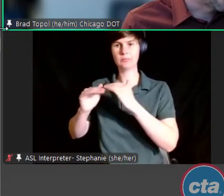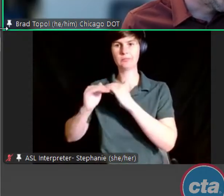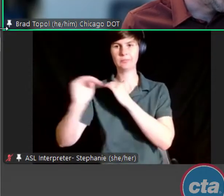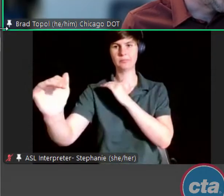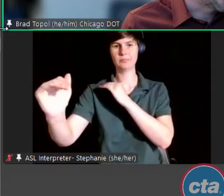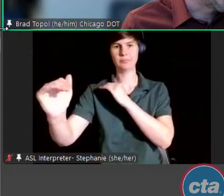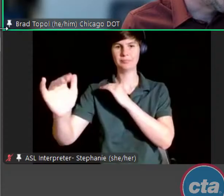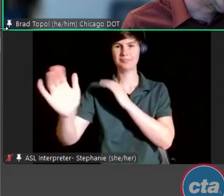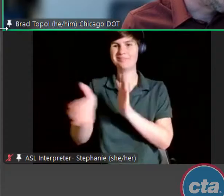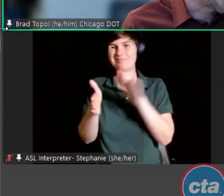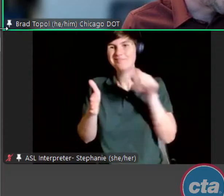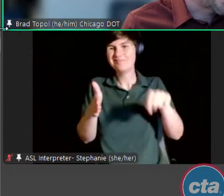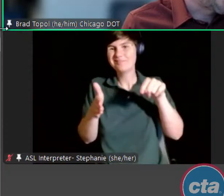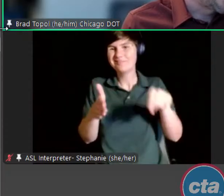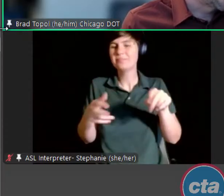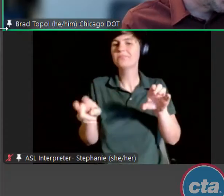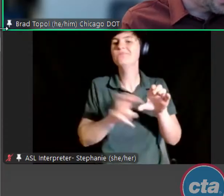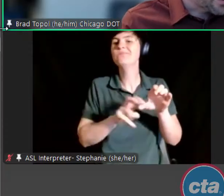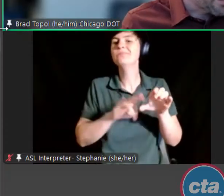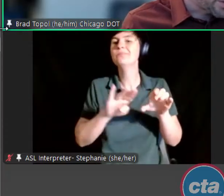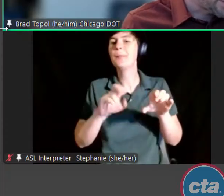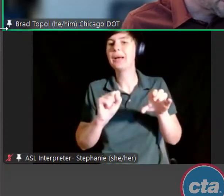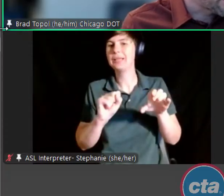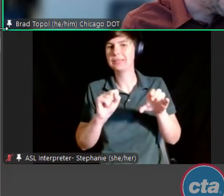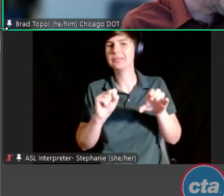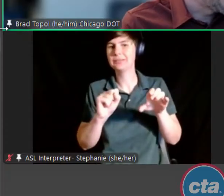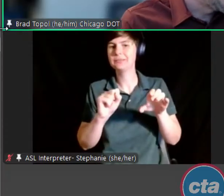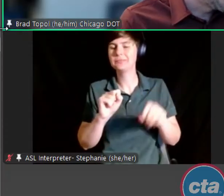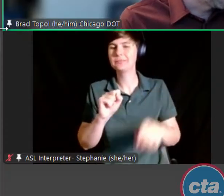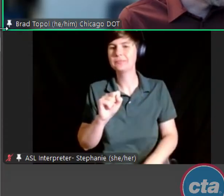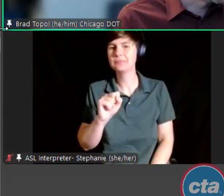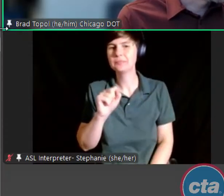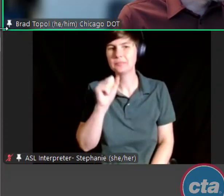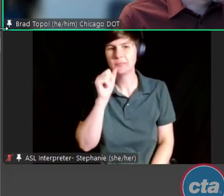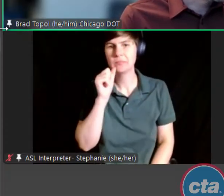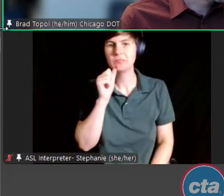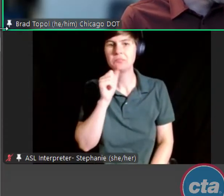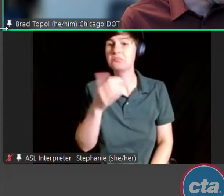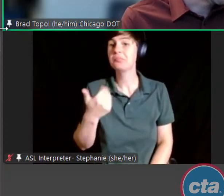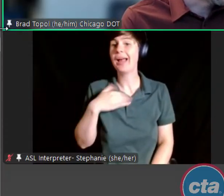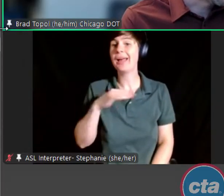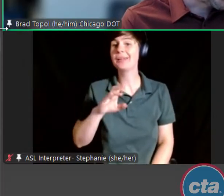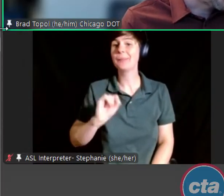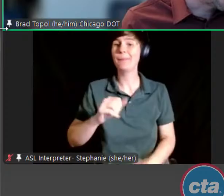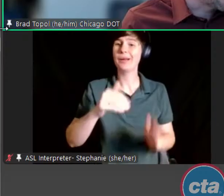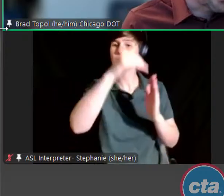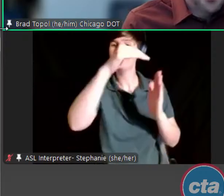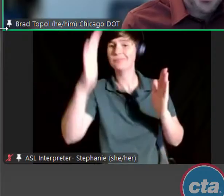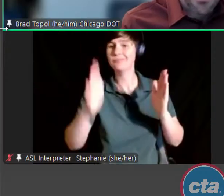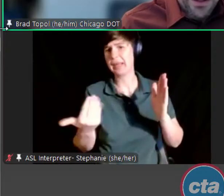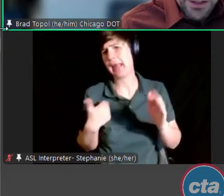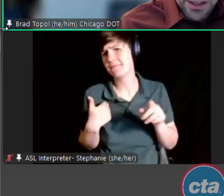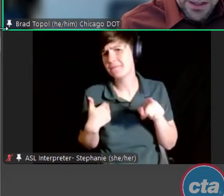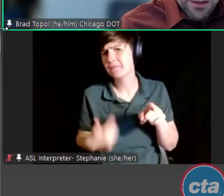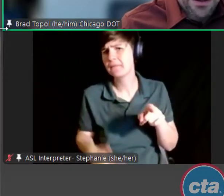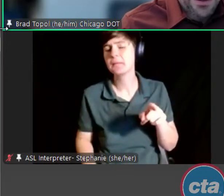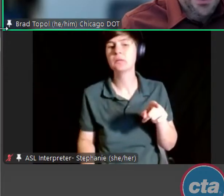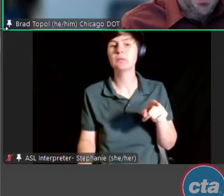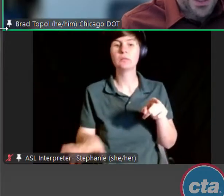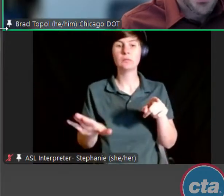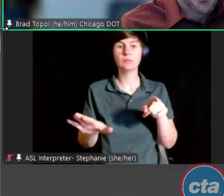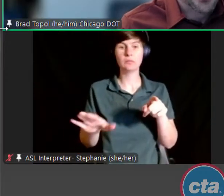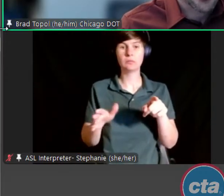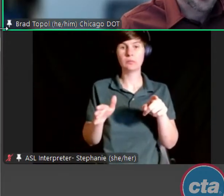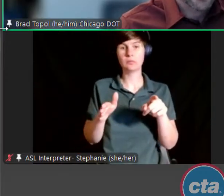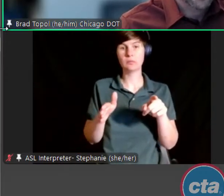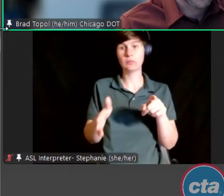area for a CTA bus stop. This shows a bus shelter in it. However, between the sidewalk and the bike lane is a vegetated area that